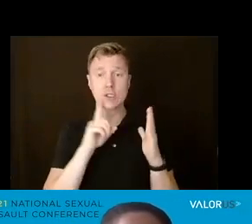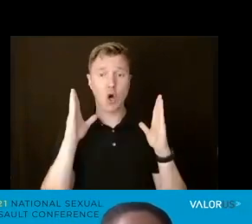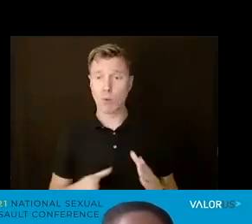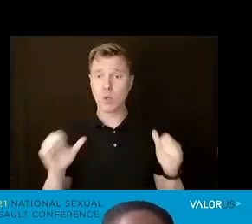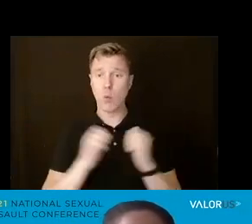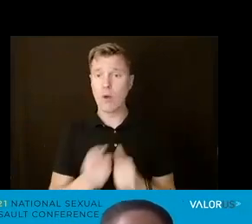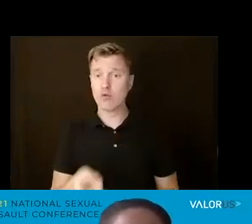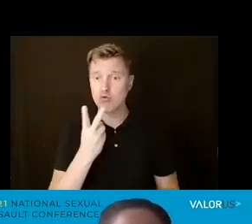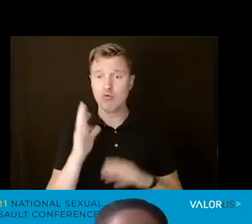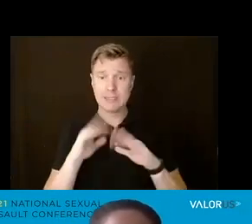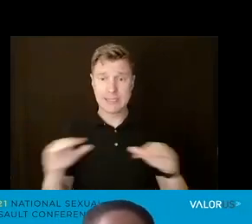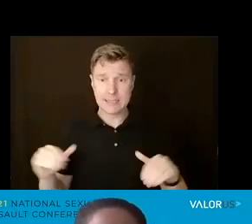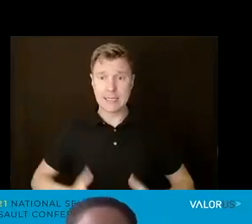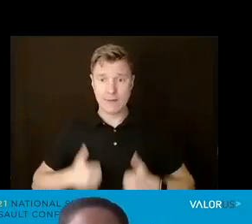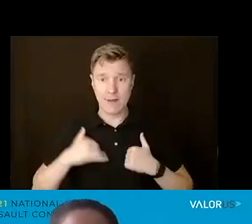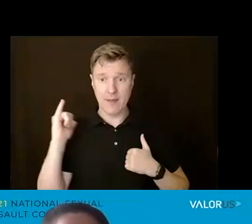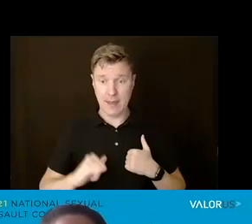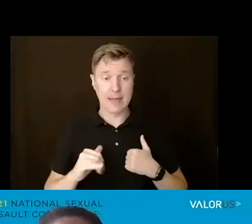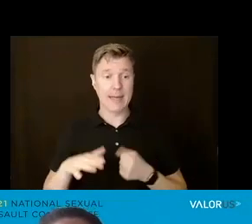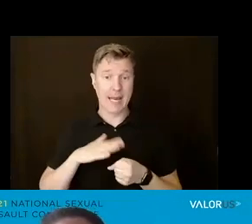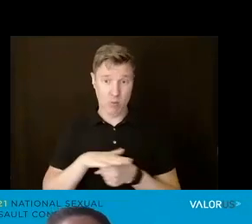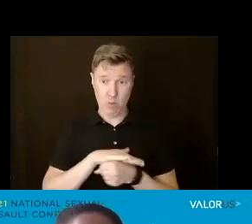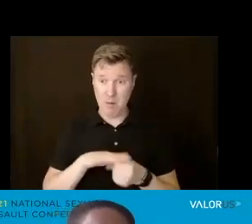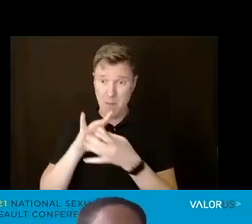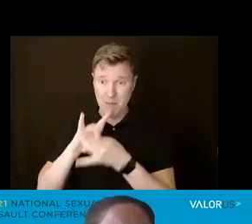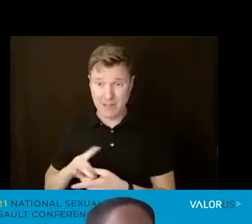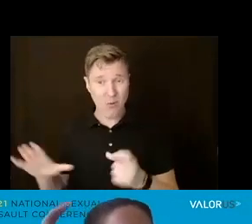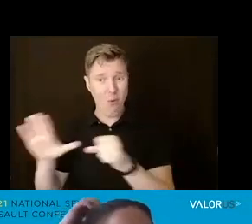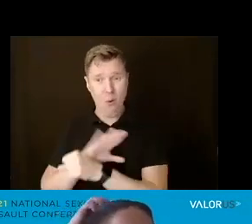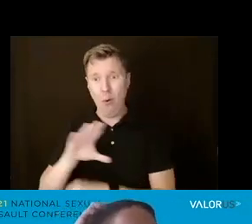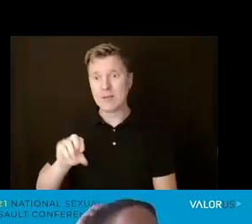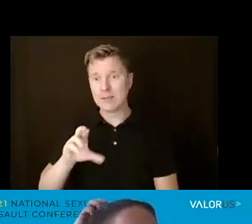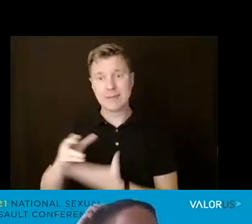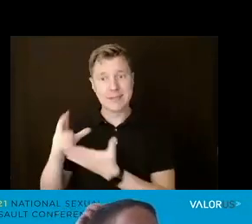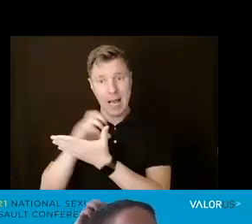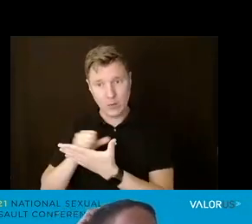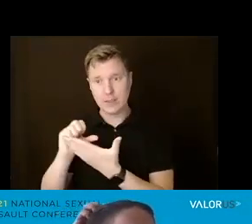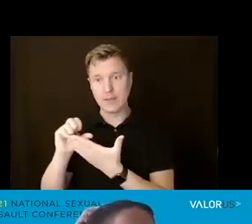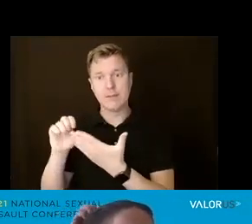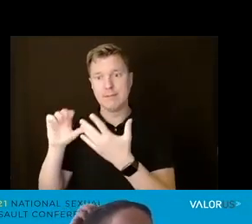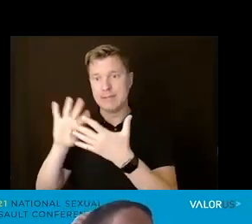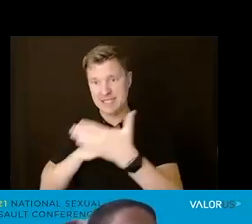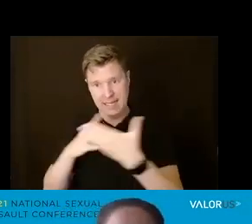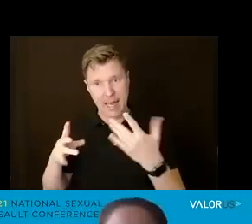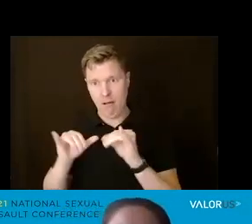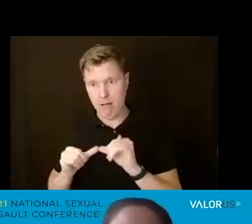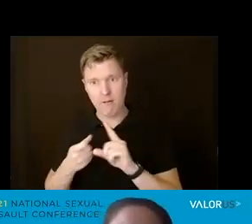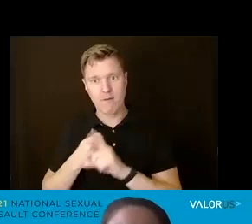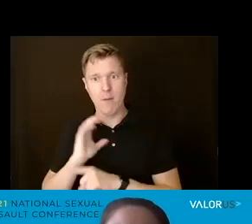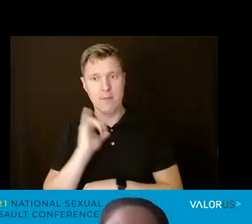our area, and we based our whole salary scale from that number. So for